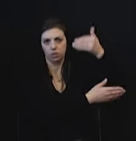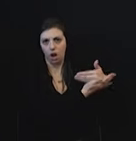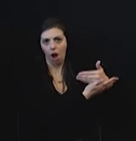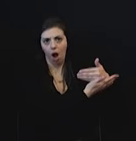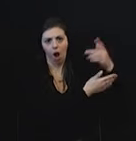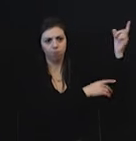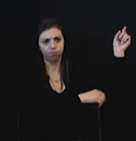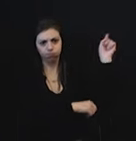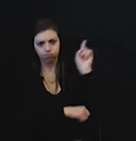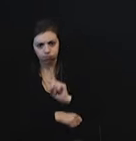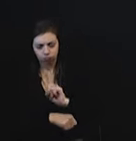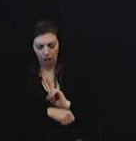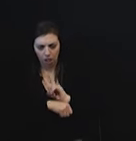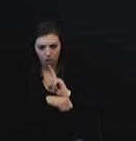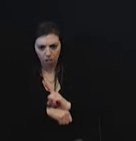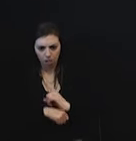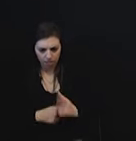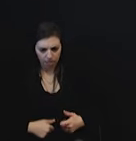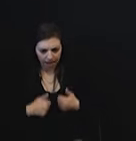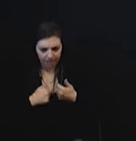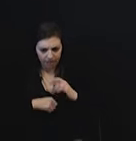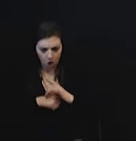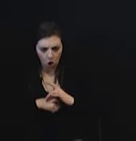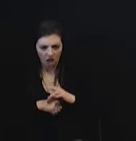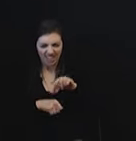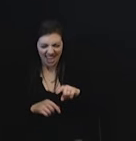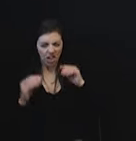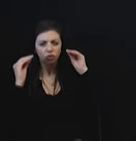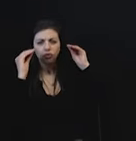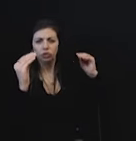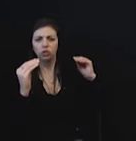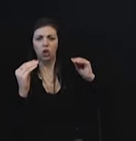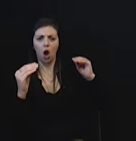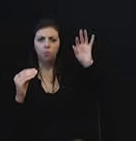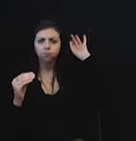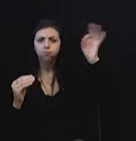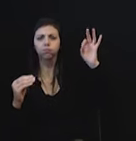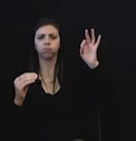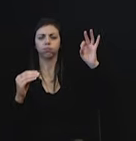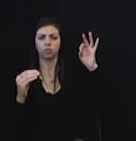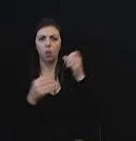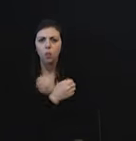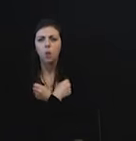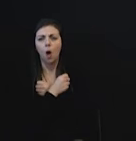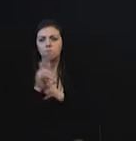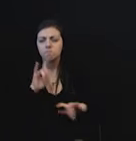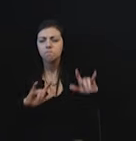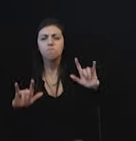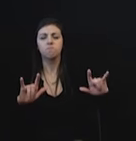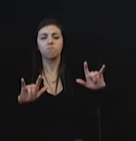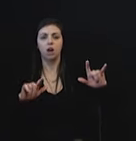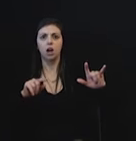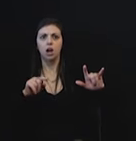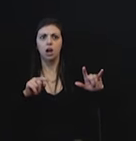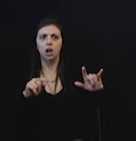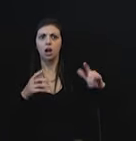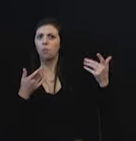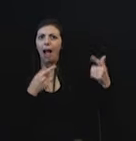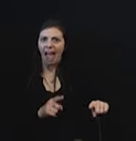preached, he loved. And he was met with mockery,